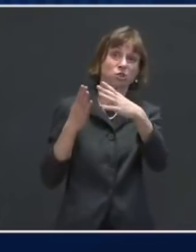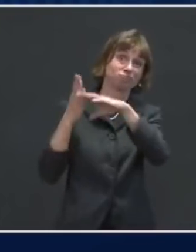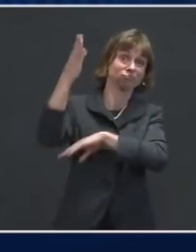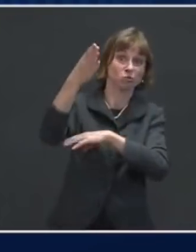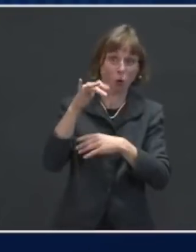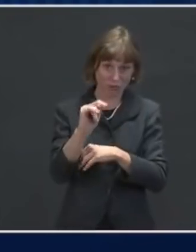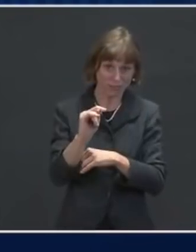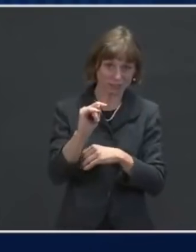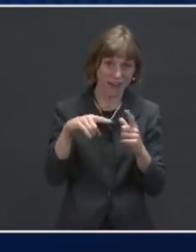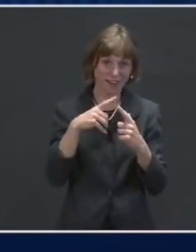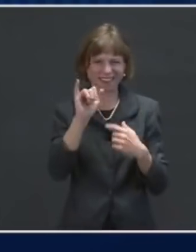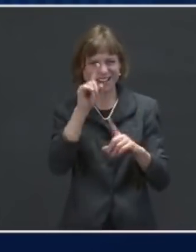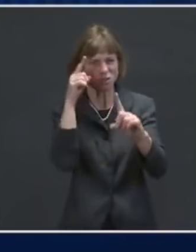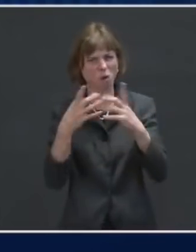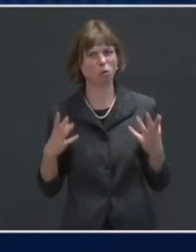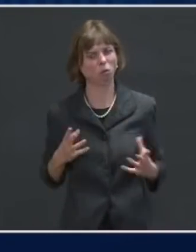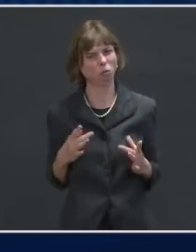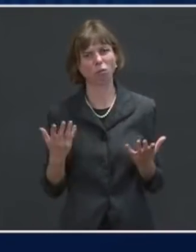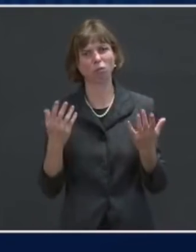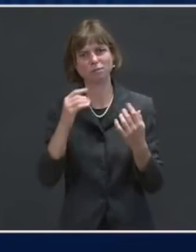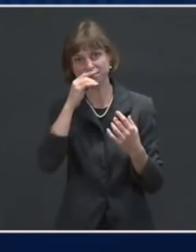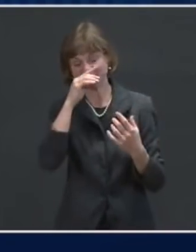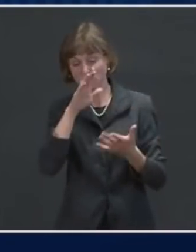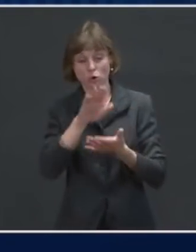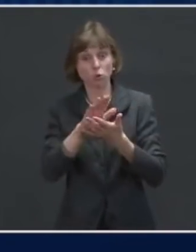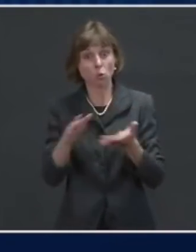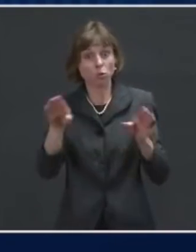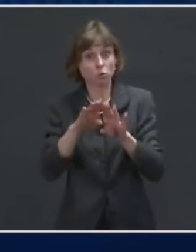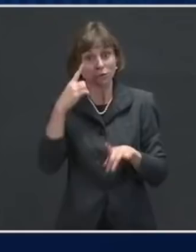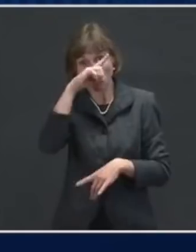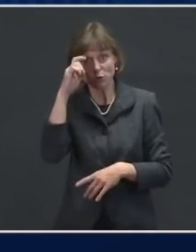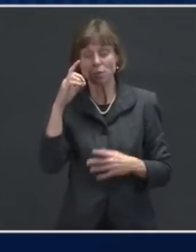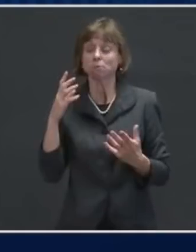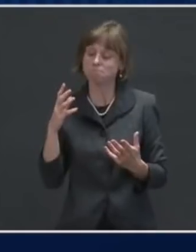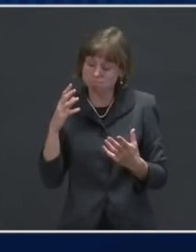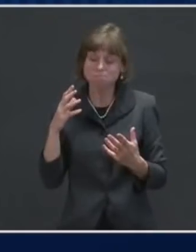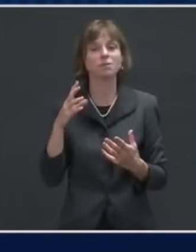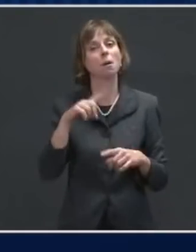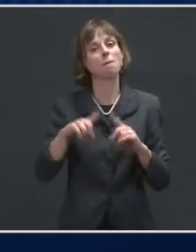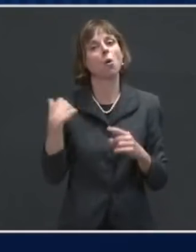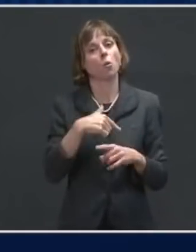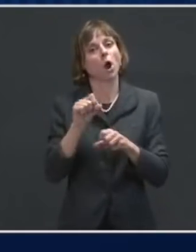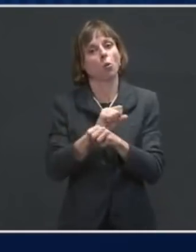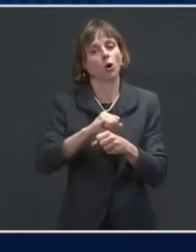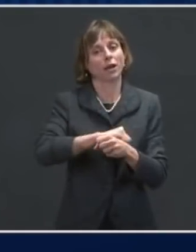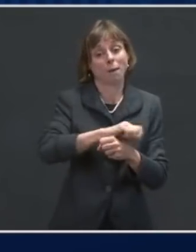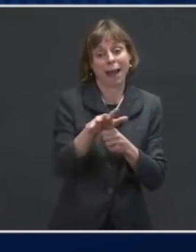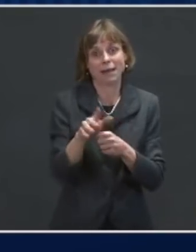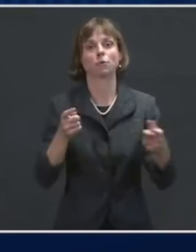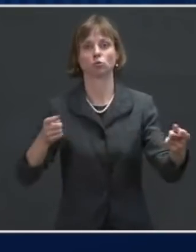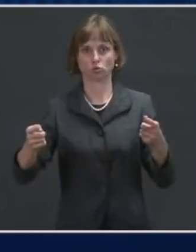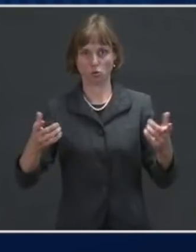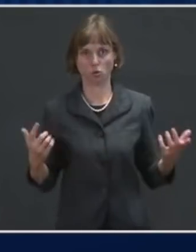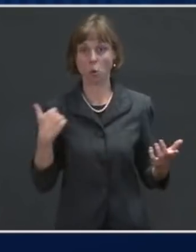there. And you're right, schools won't be in session for the summer, but this is a pandemic. We're working to get under control, making progress every month,